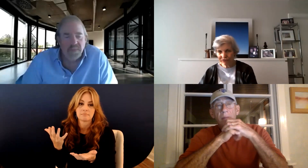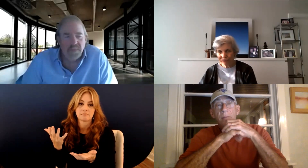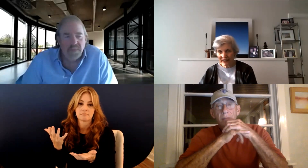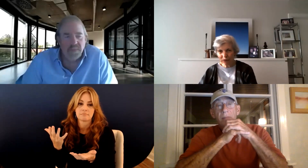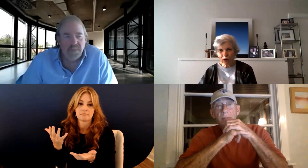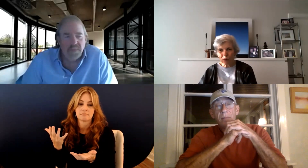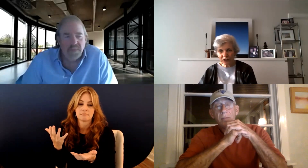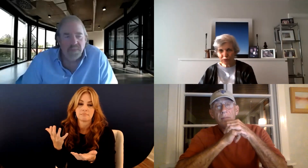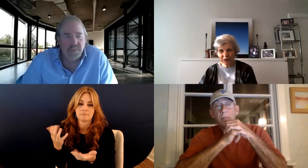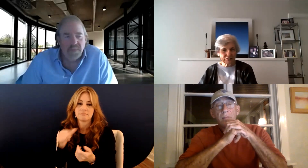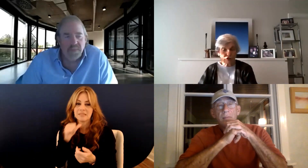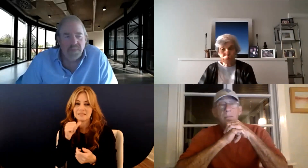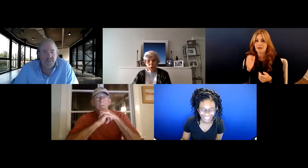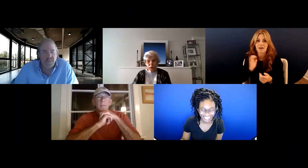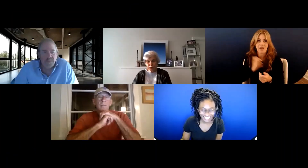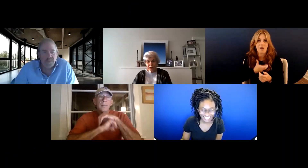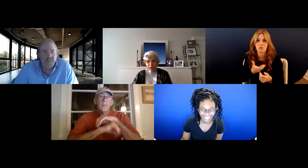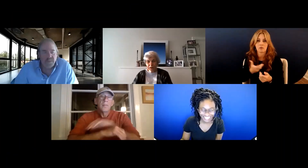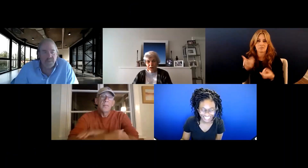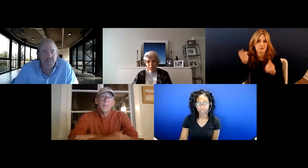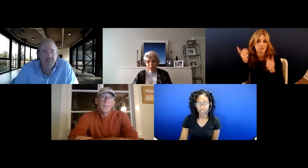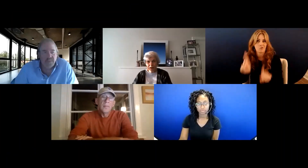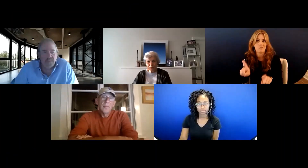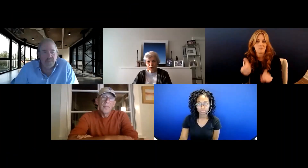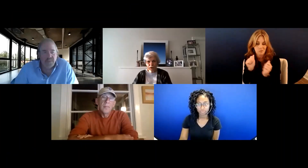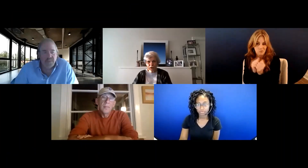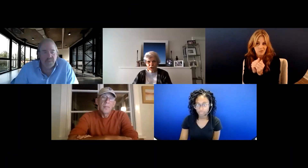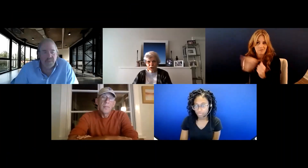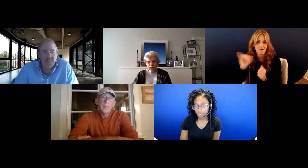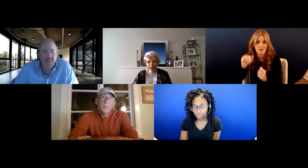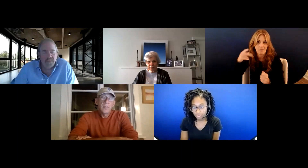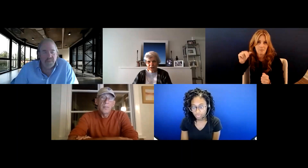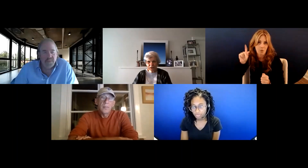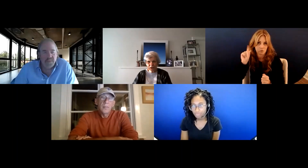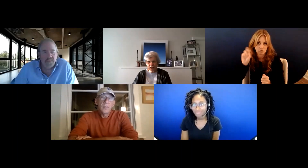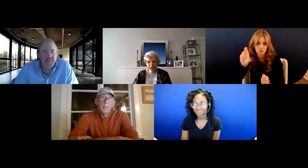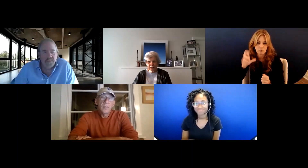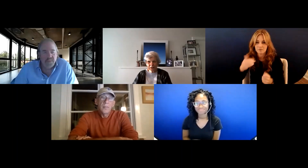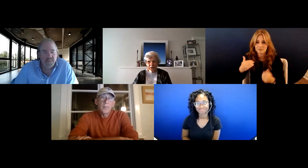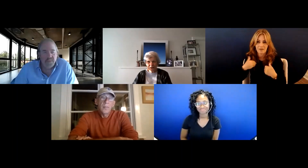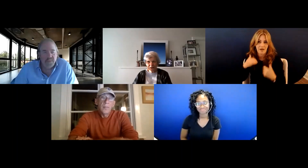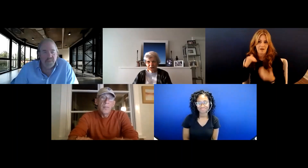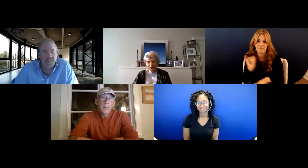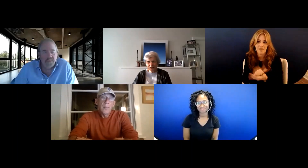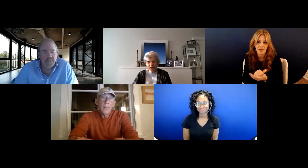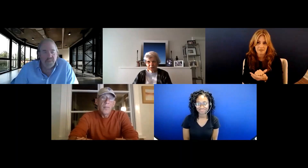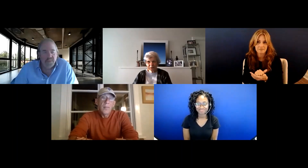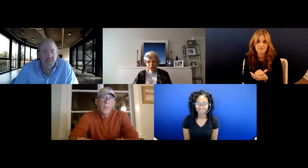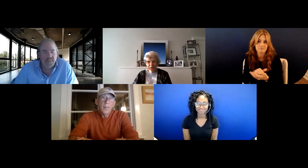of our arrangement at this point with iPoster to have it as a